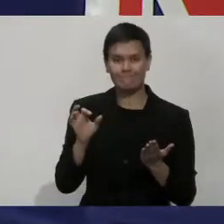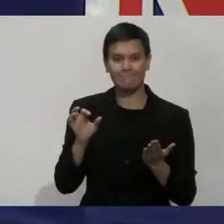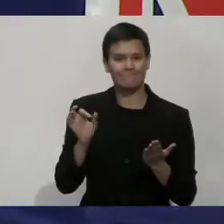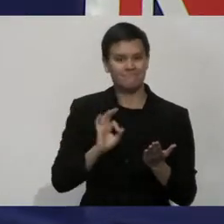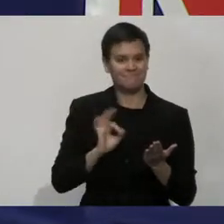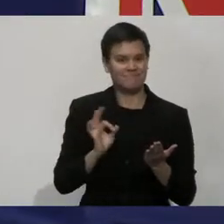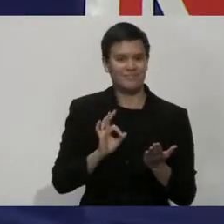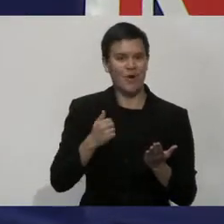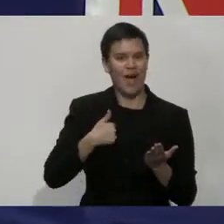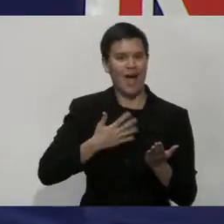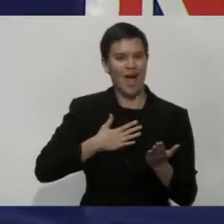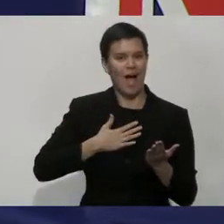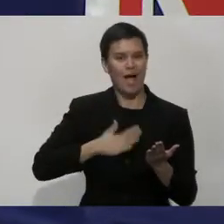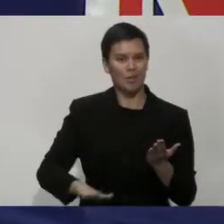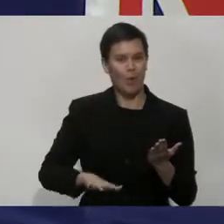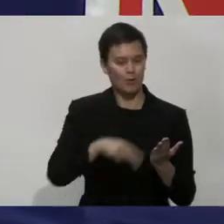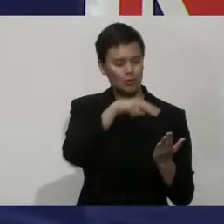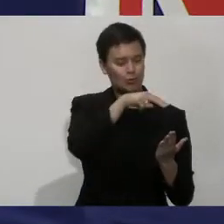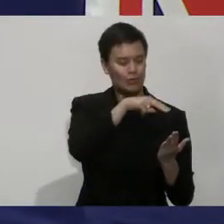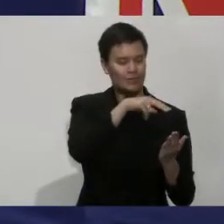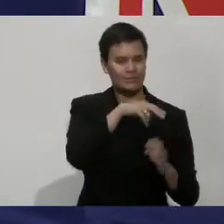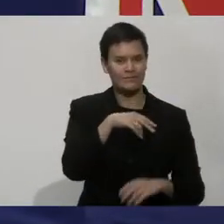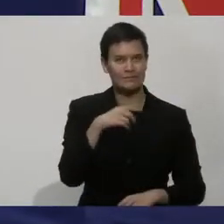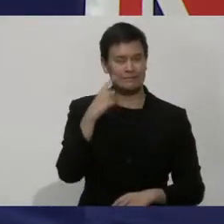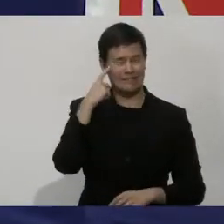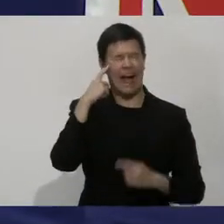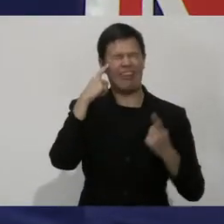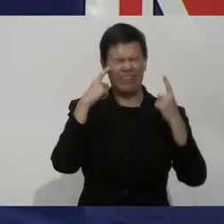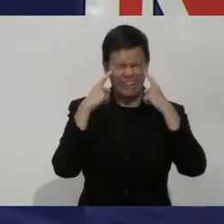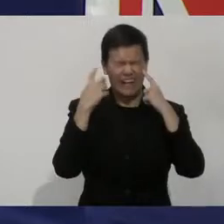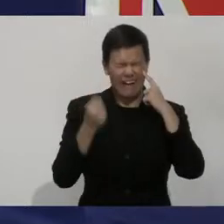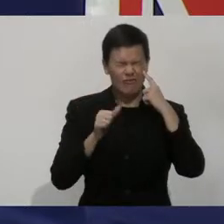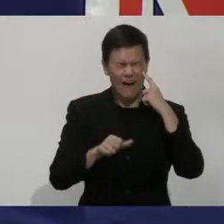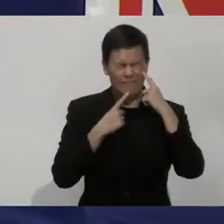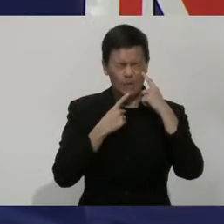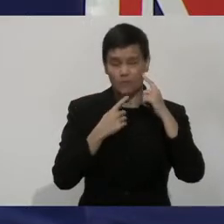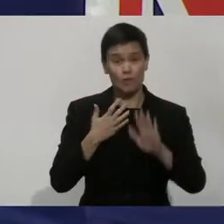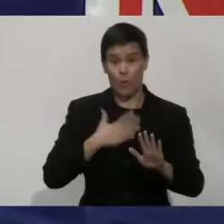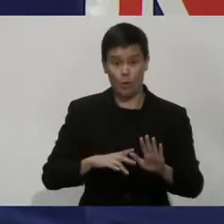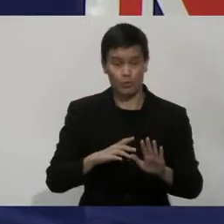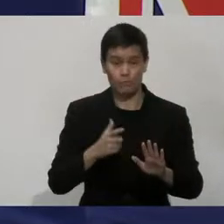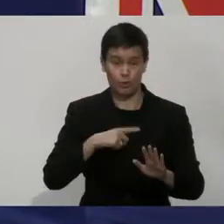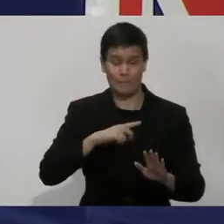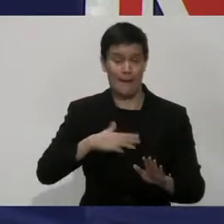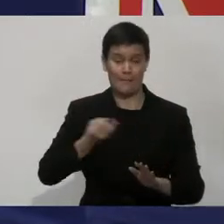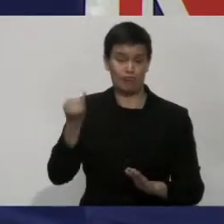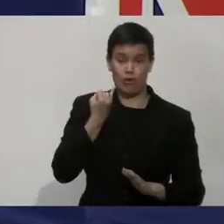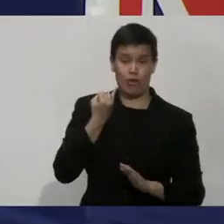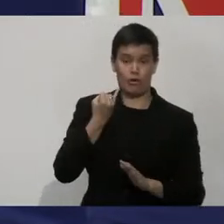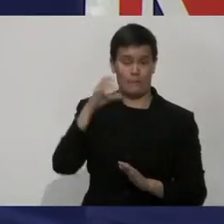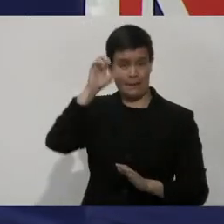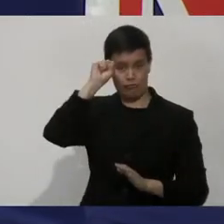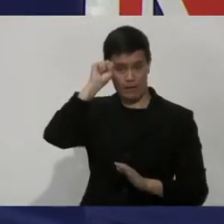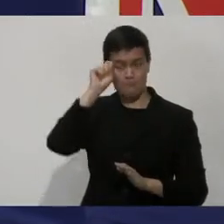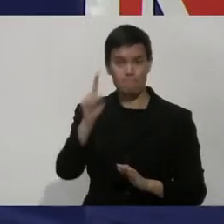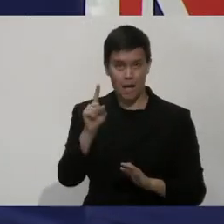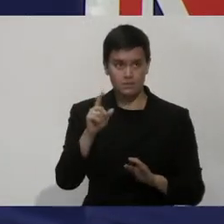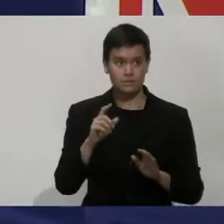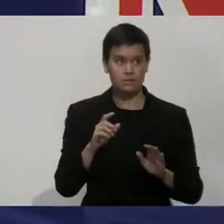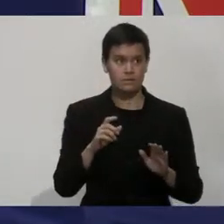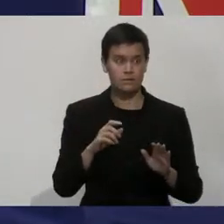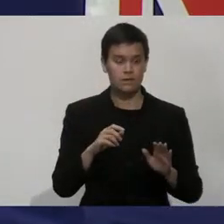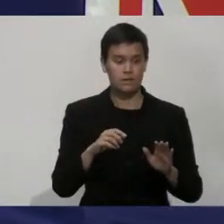information that might subsequently prove to be incorrect. But they were tested because they were symptomatic, and my recollection is they were tested 2 days